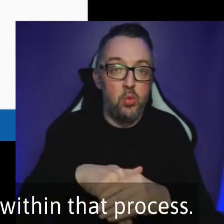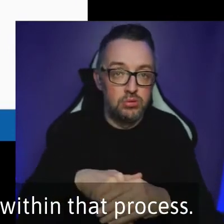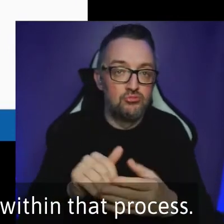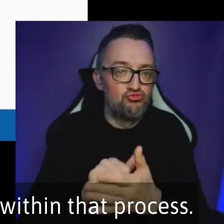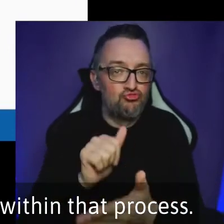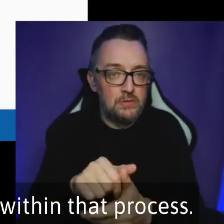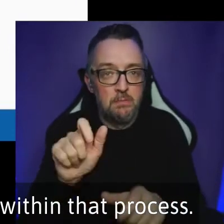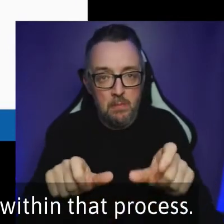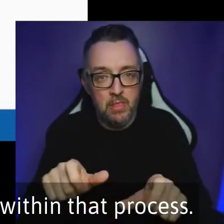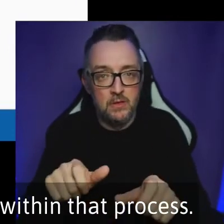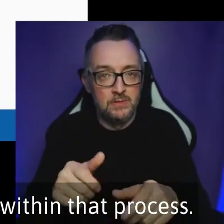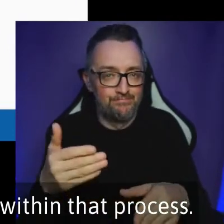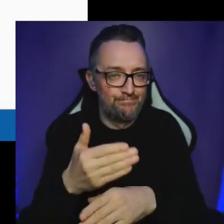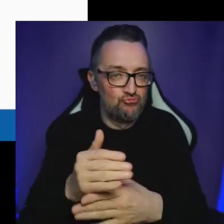process.